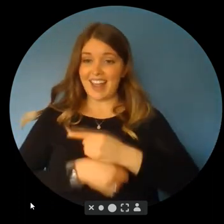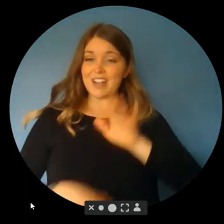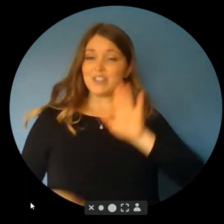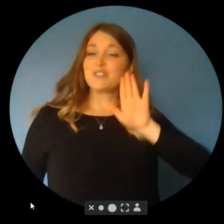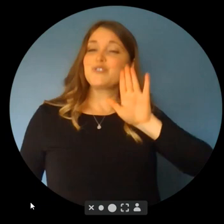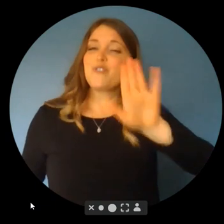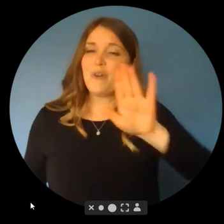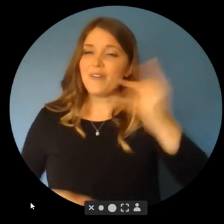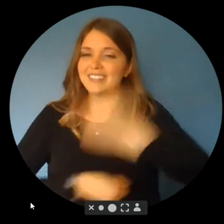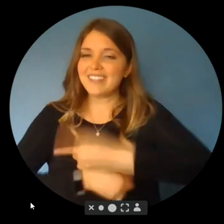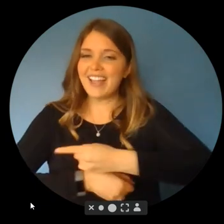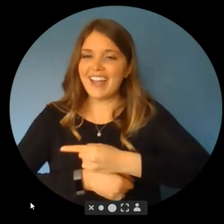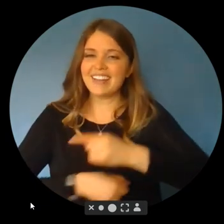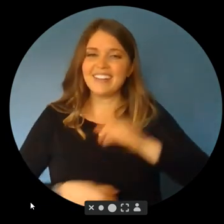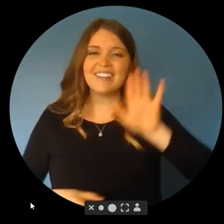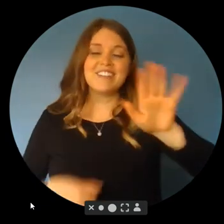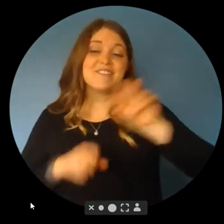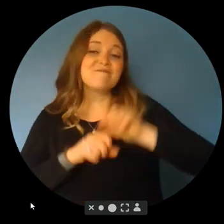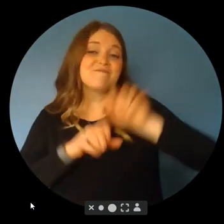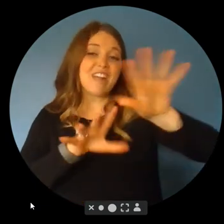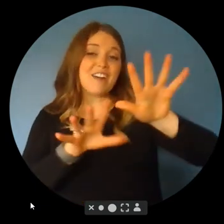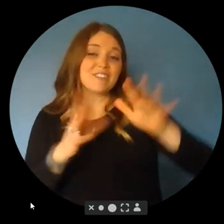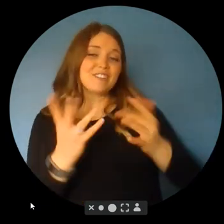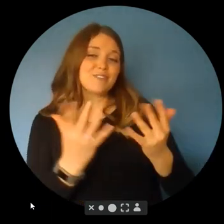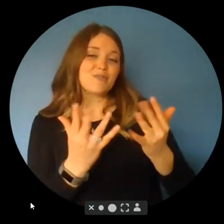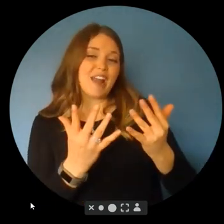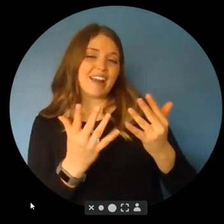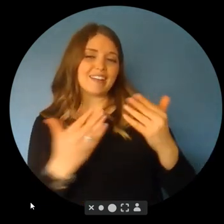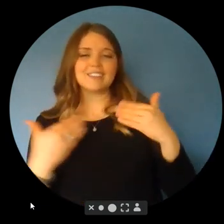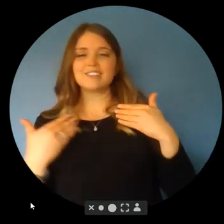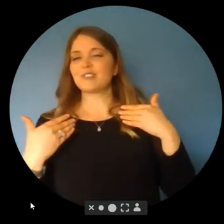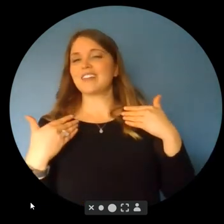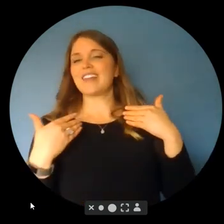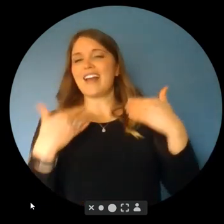waiting. So get on your way.